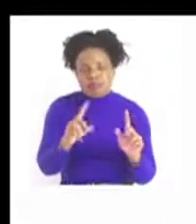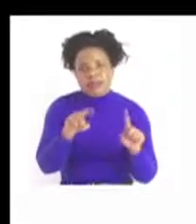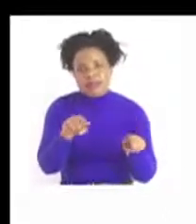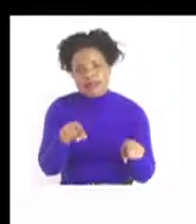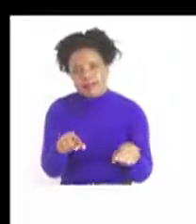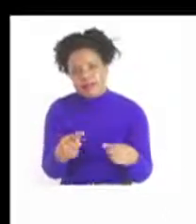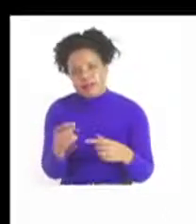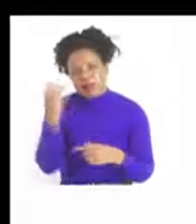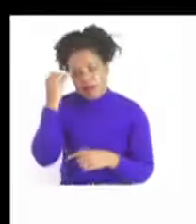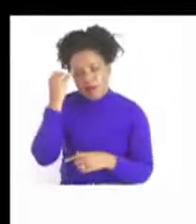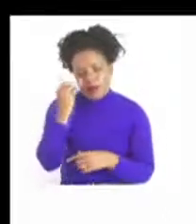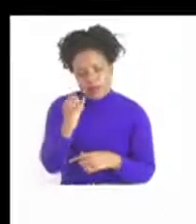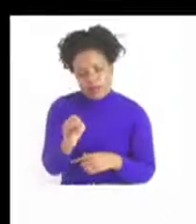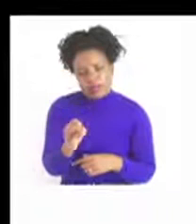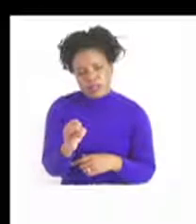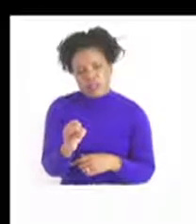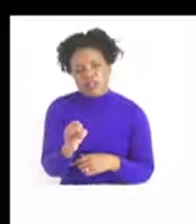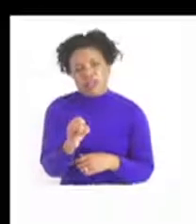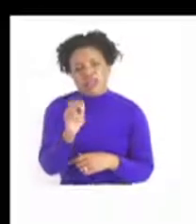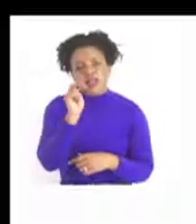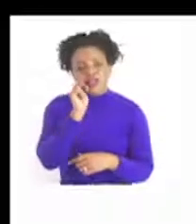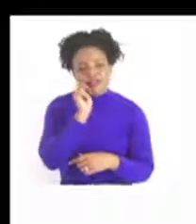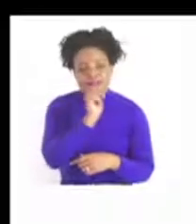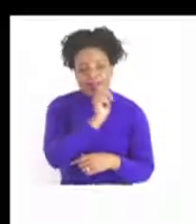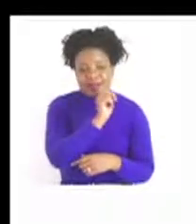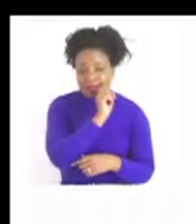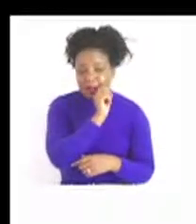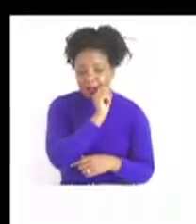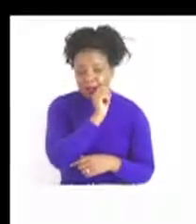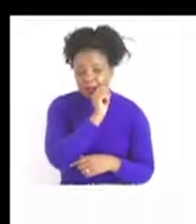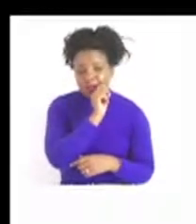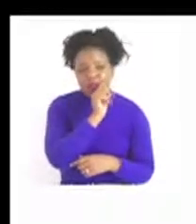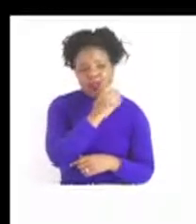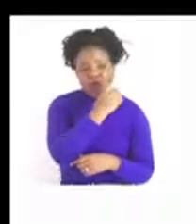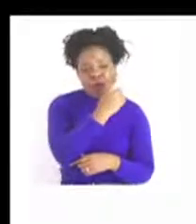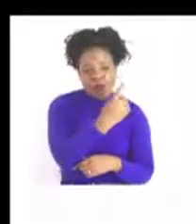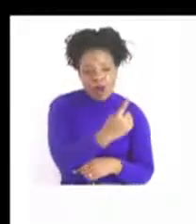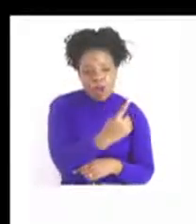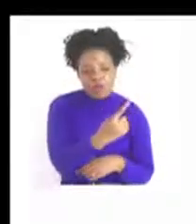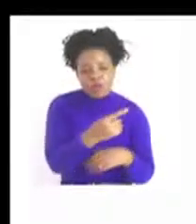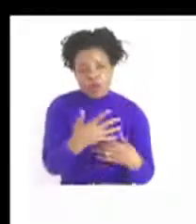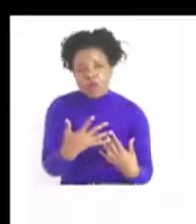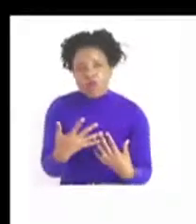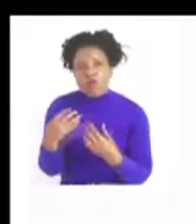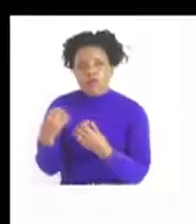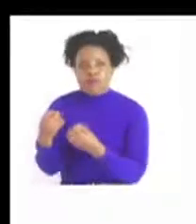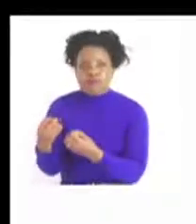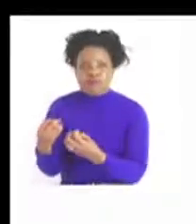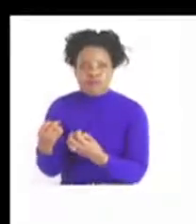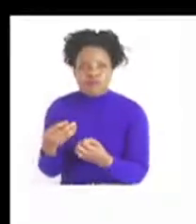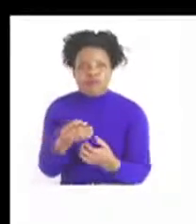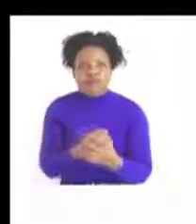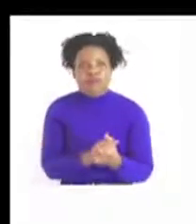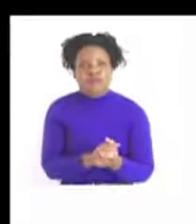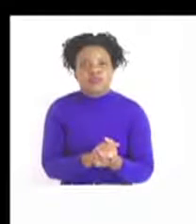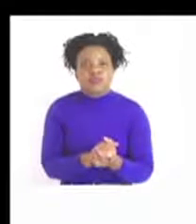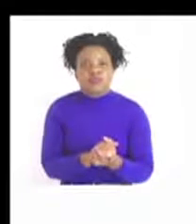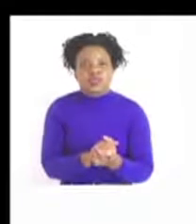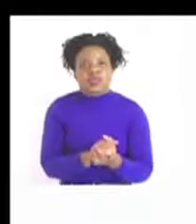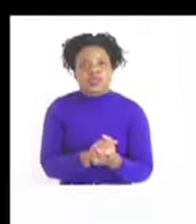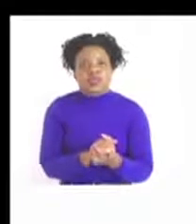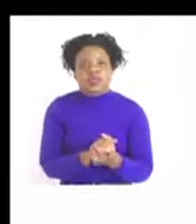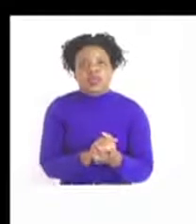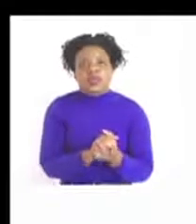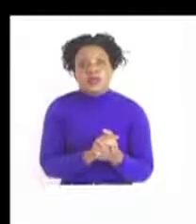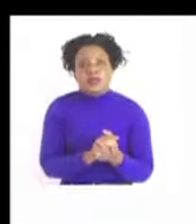or plural, more than one. A plural noun indicates that there is more than one person, animal,